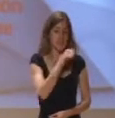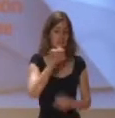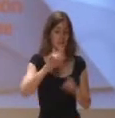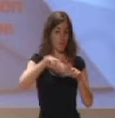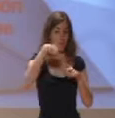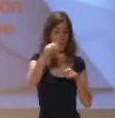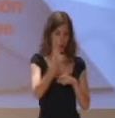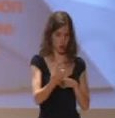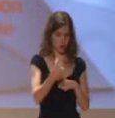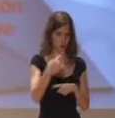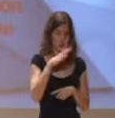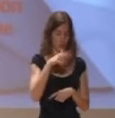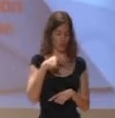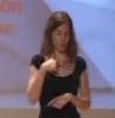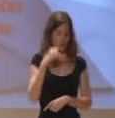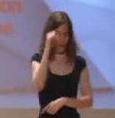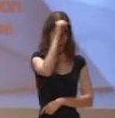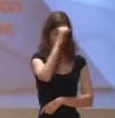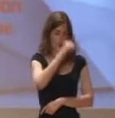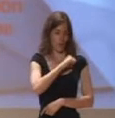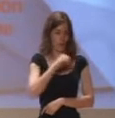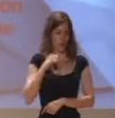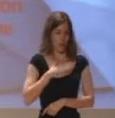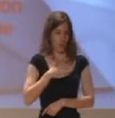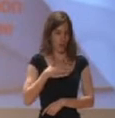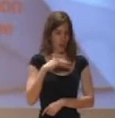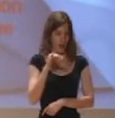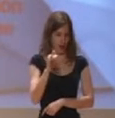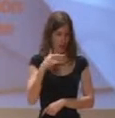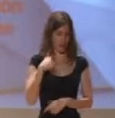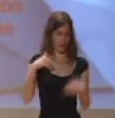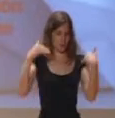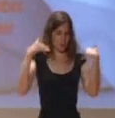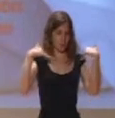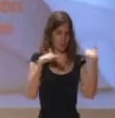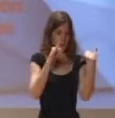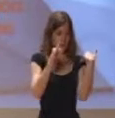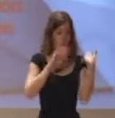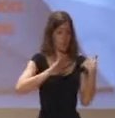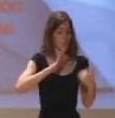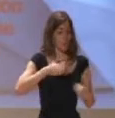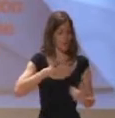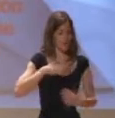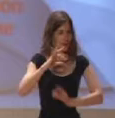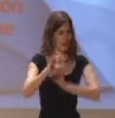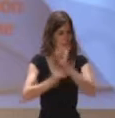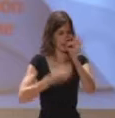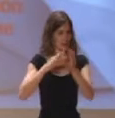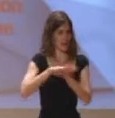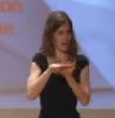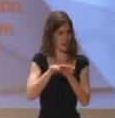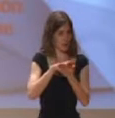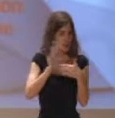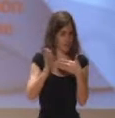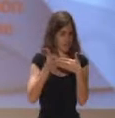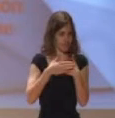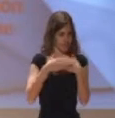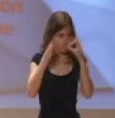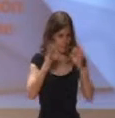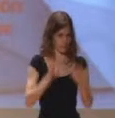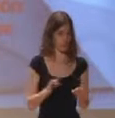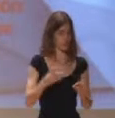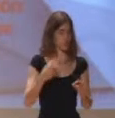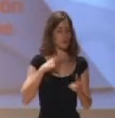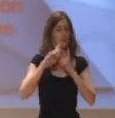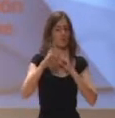what I would say is that next week I have my own personal opinion, but until tomorrow, until we do not make a decision, I